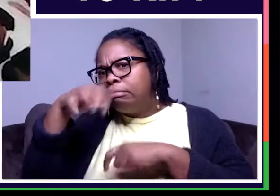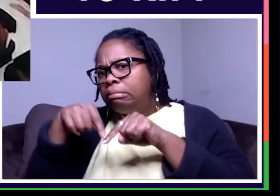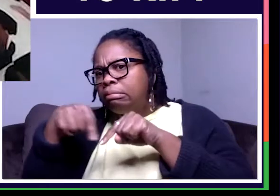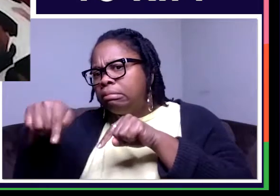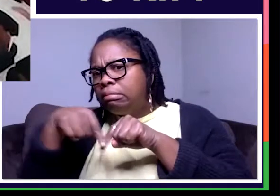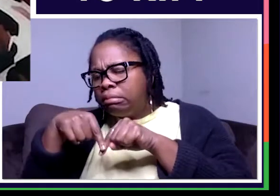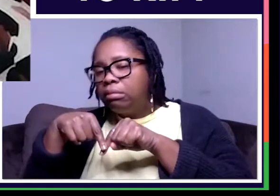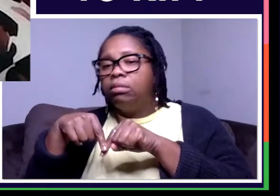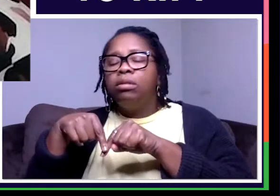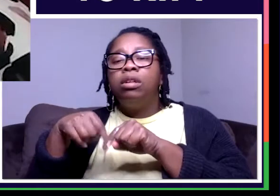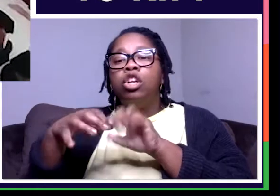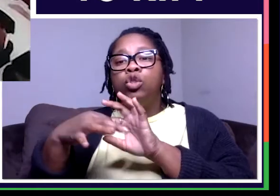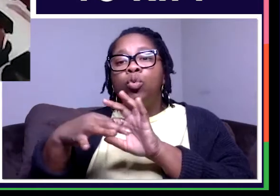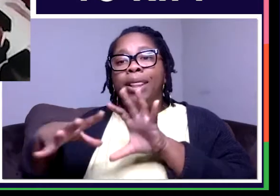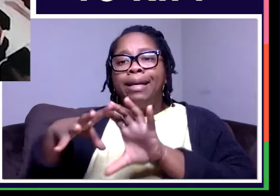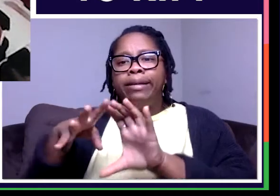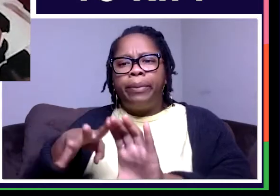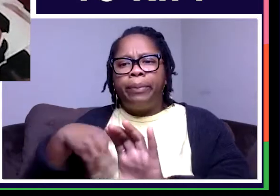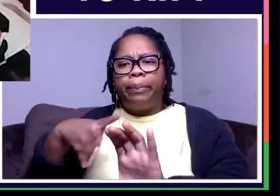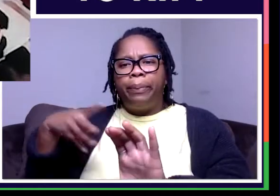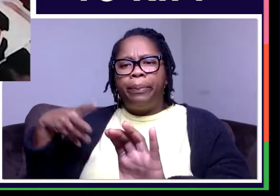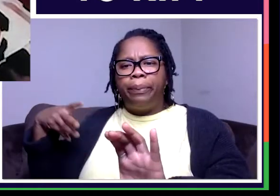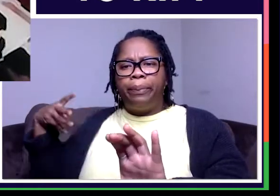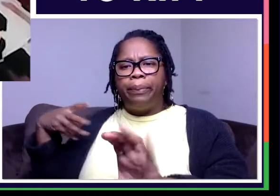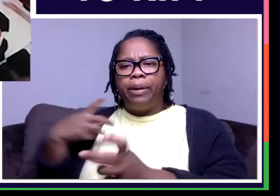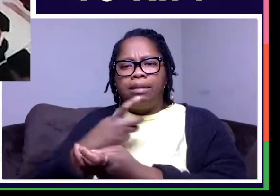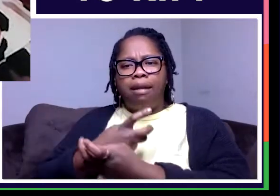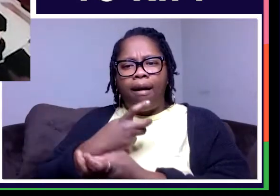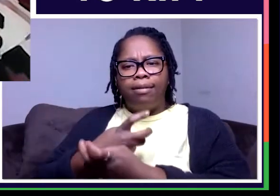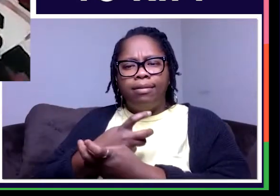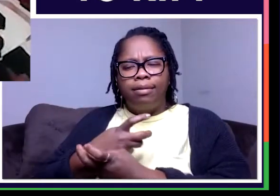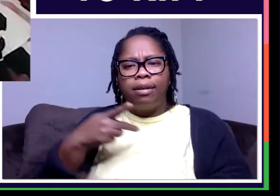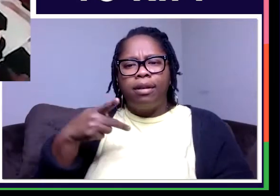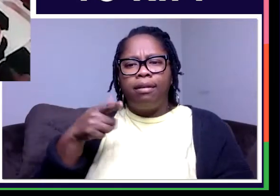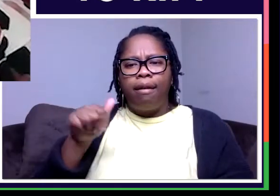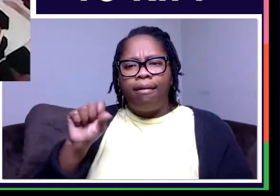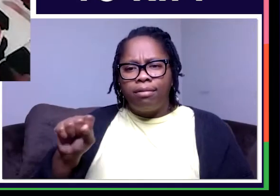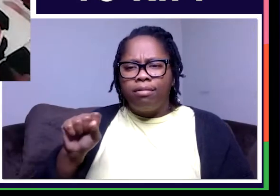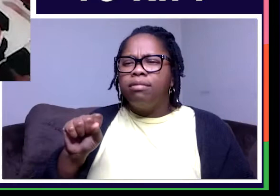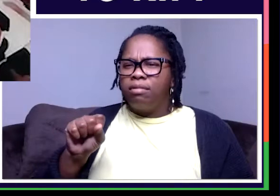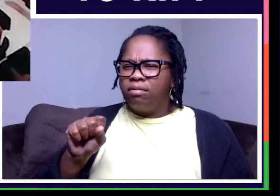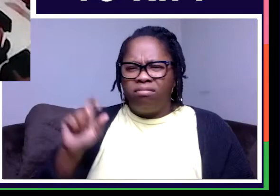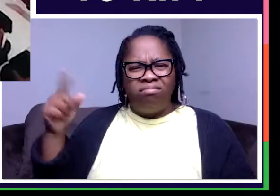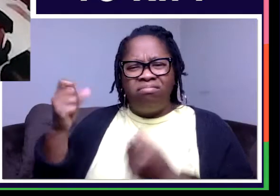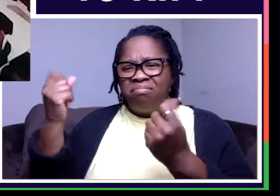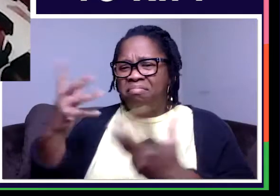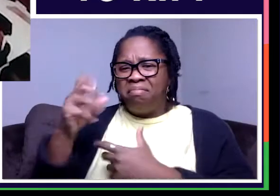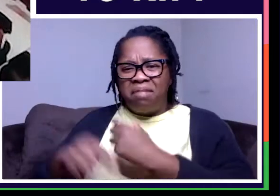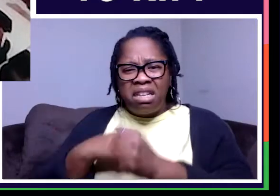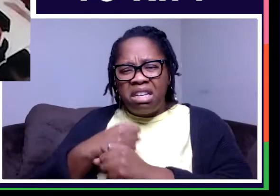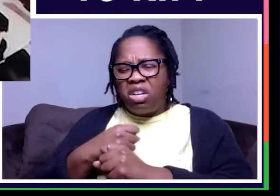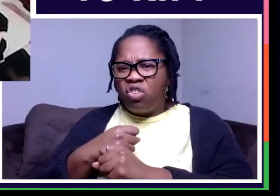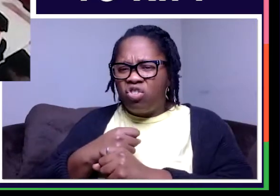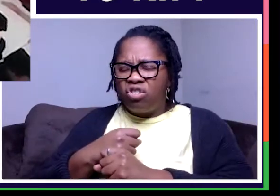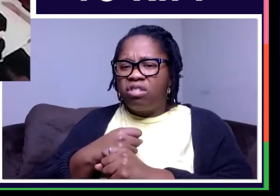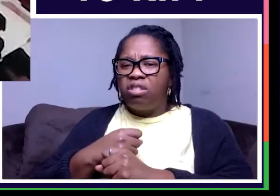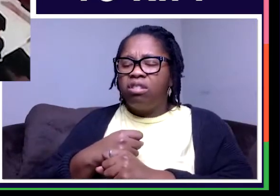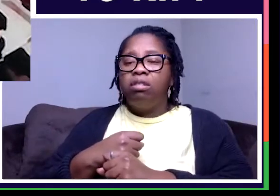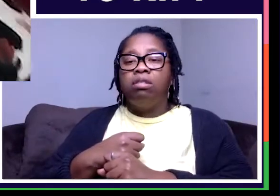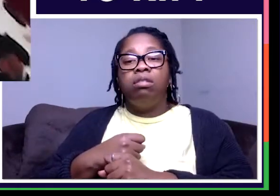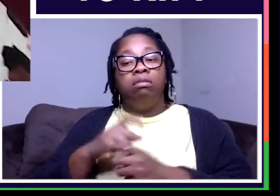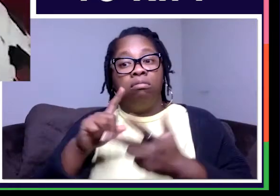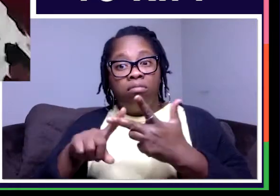few miles from Cudahy, has been releasing toxic pollutants into the environment